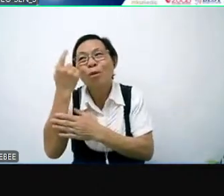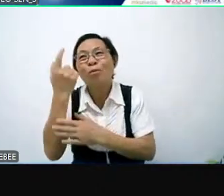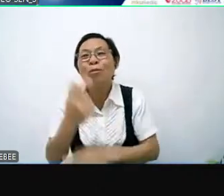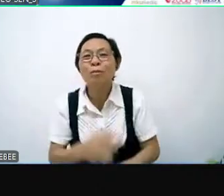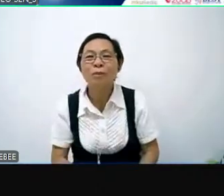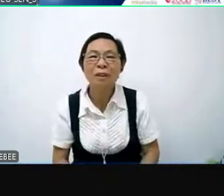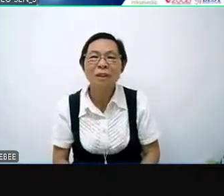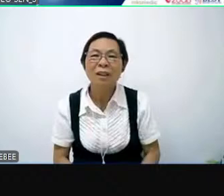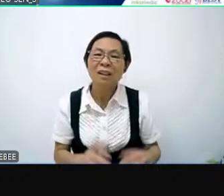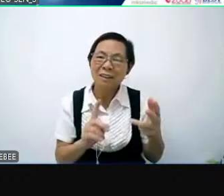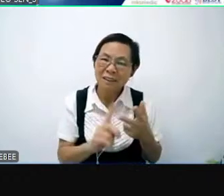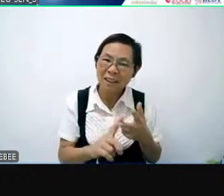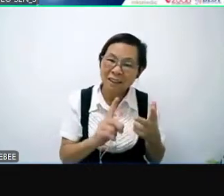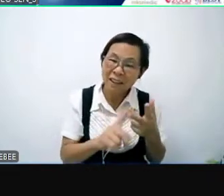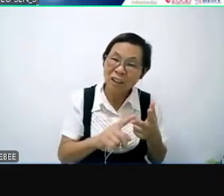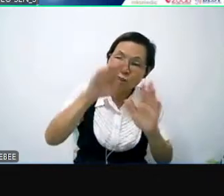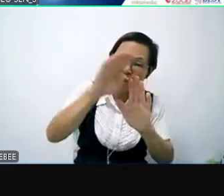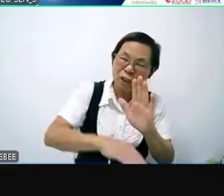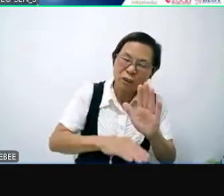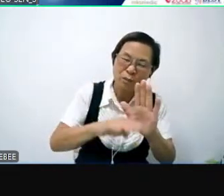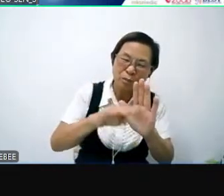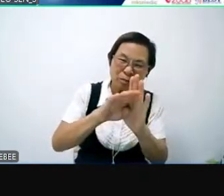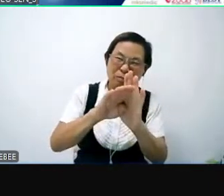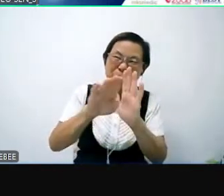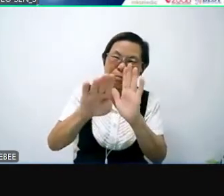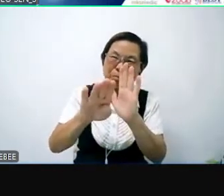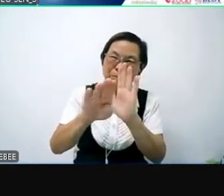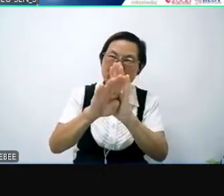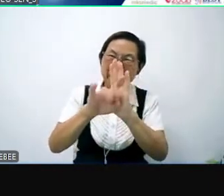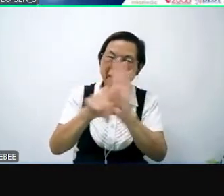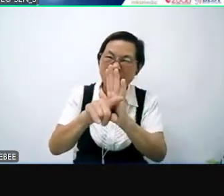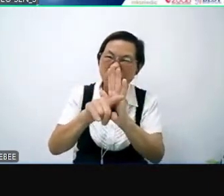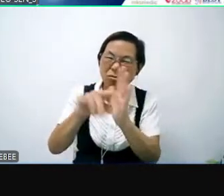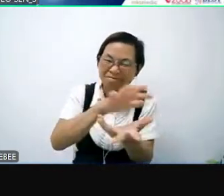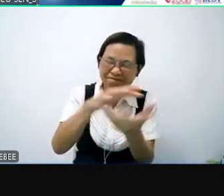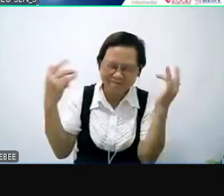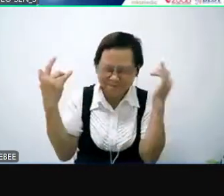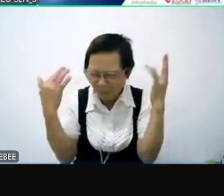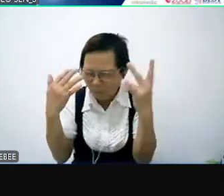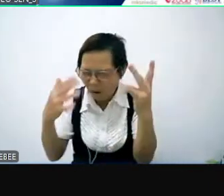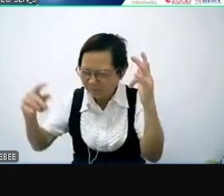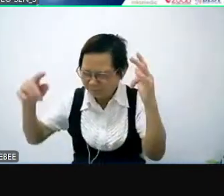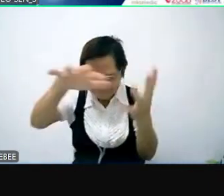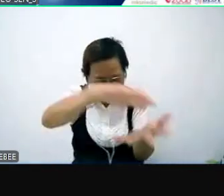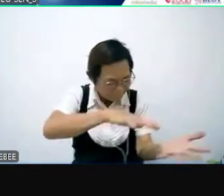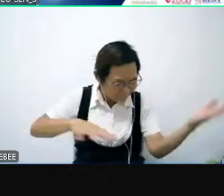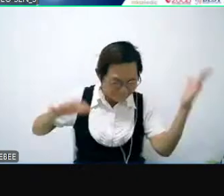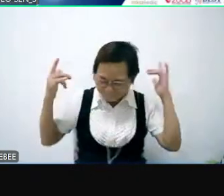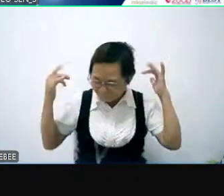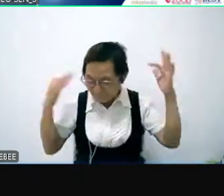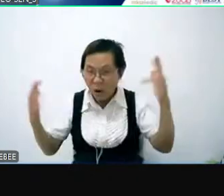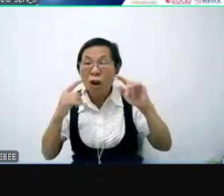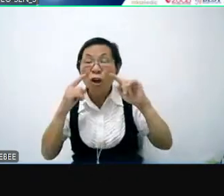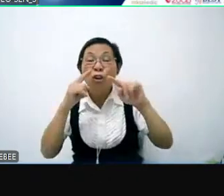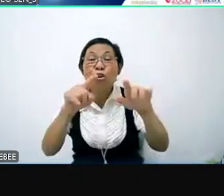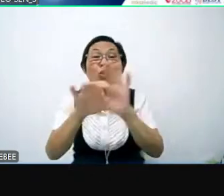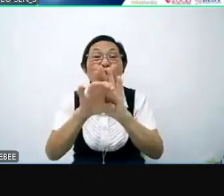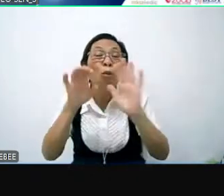Third one is to reduce background noise whenever possible. For example, you can see from the pictures,